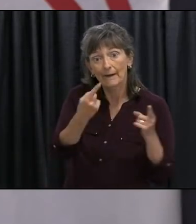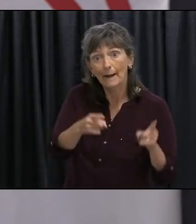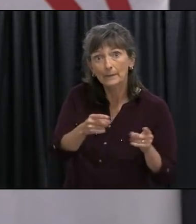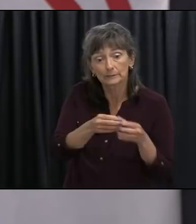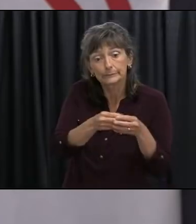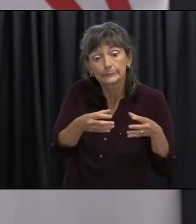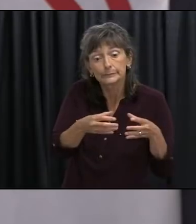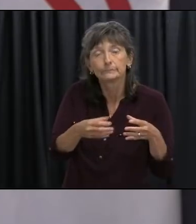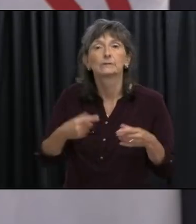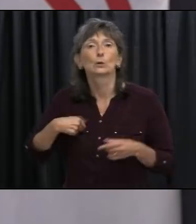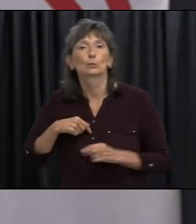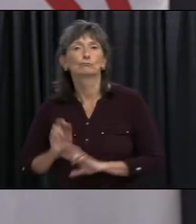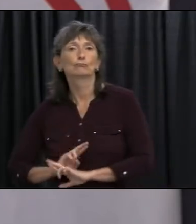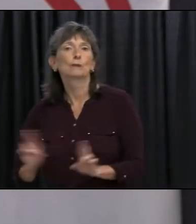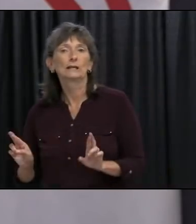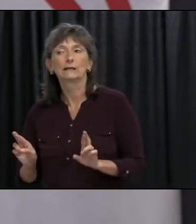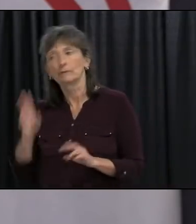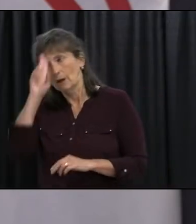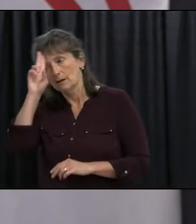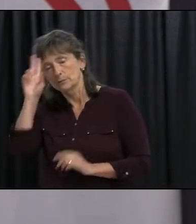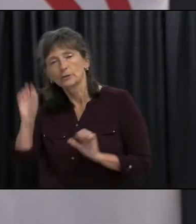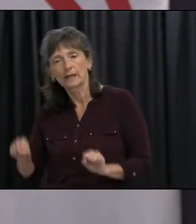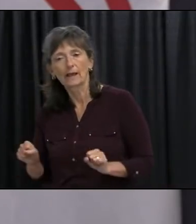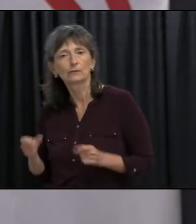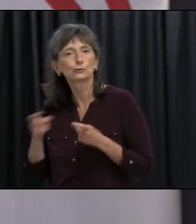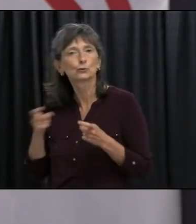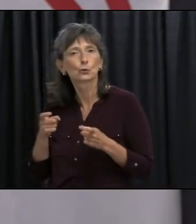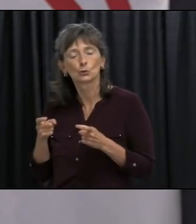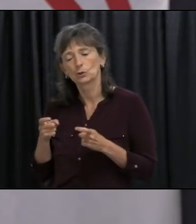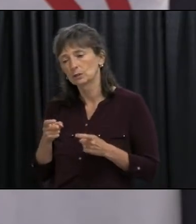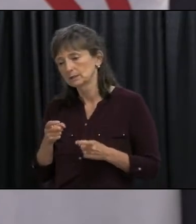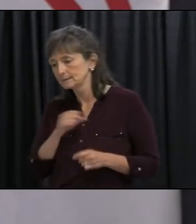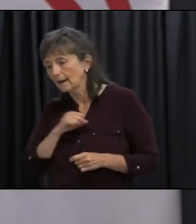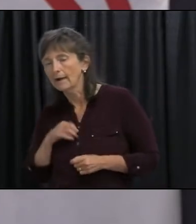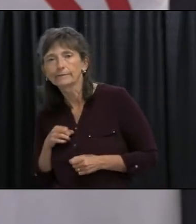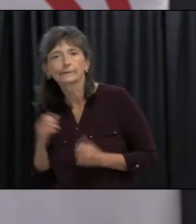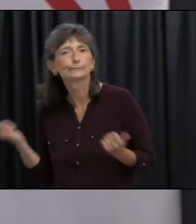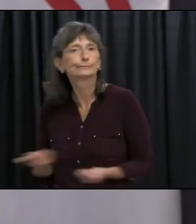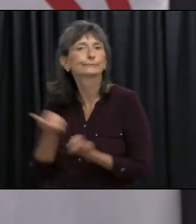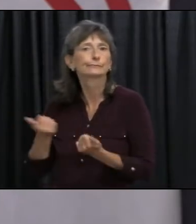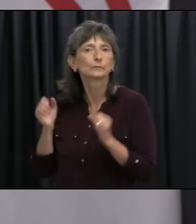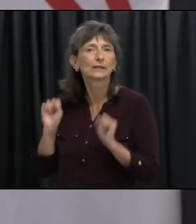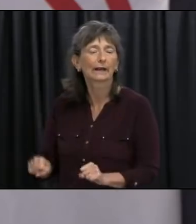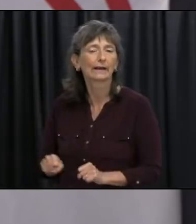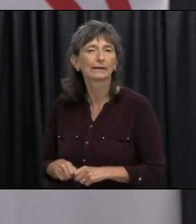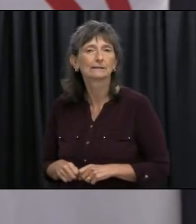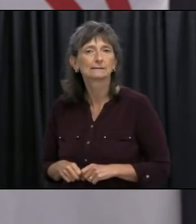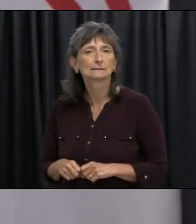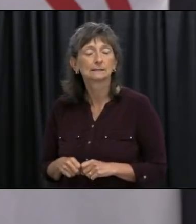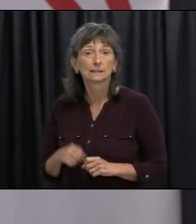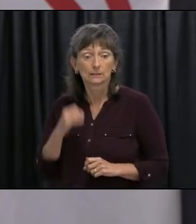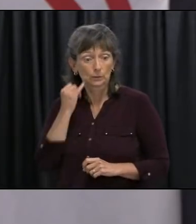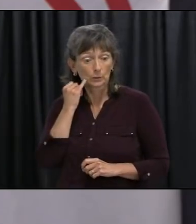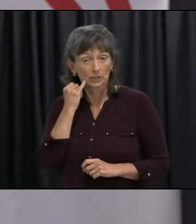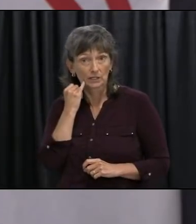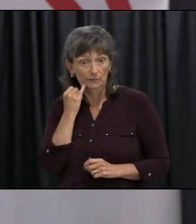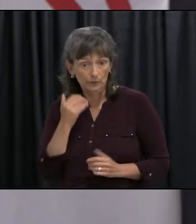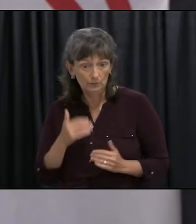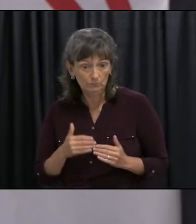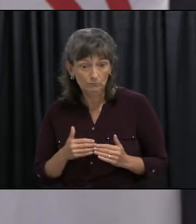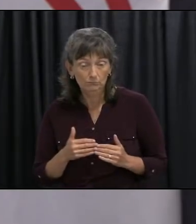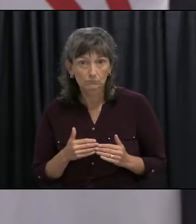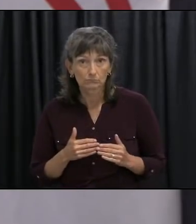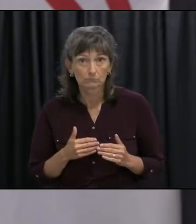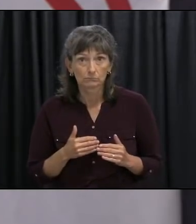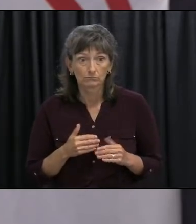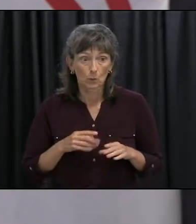cases. So we're not there yet, and as I said in the past and many times, if we are to move, we'll make sure that everybody gets lots